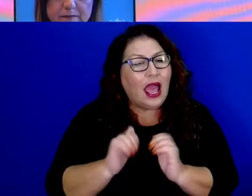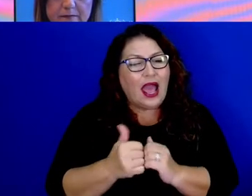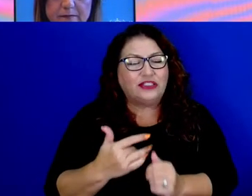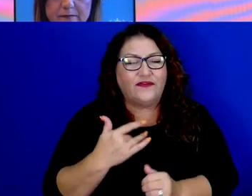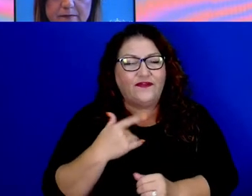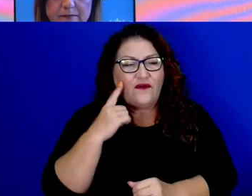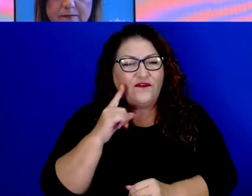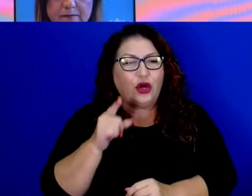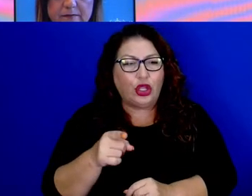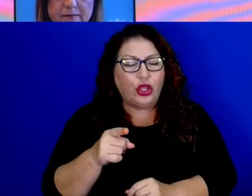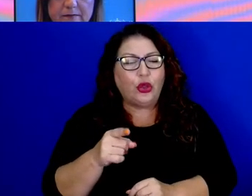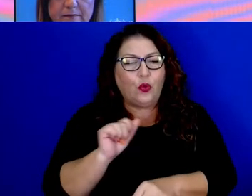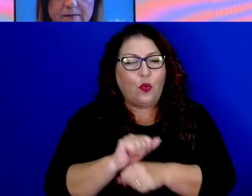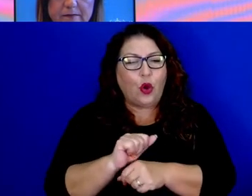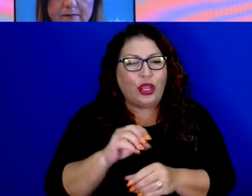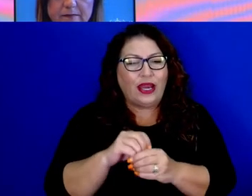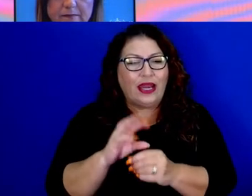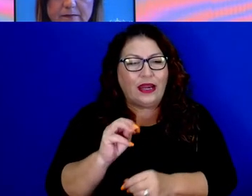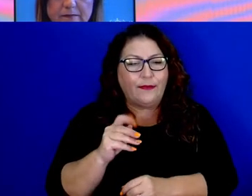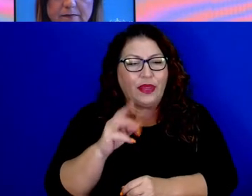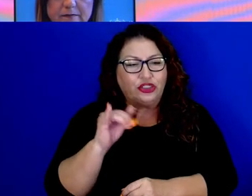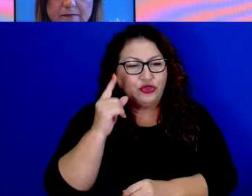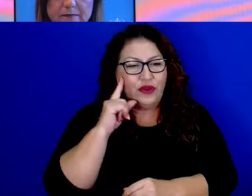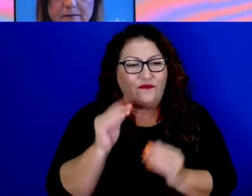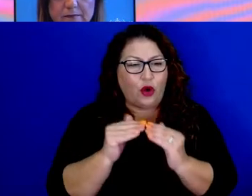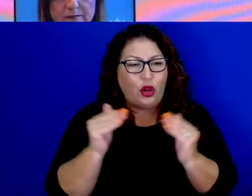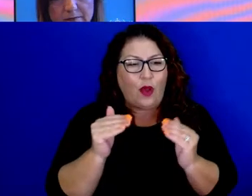in a ministry for equality in a country like Spain?